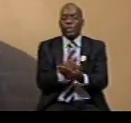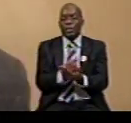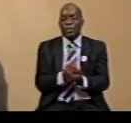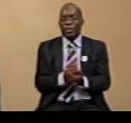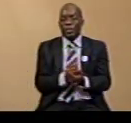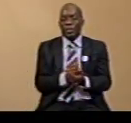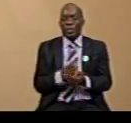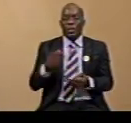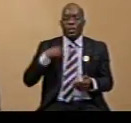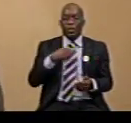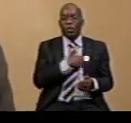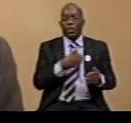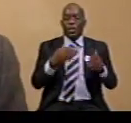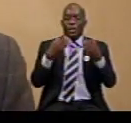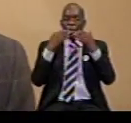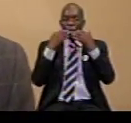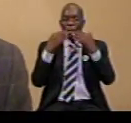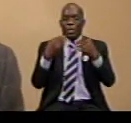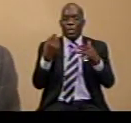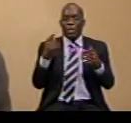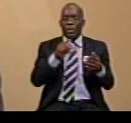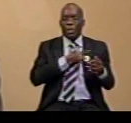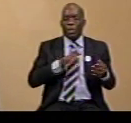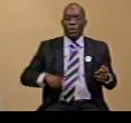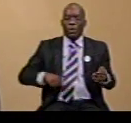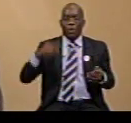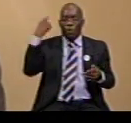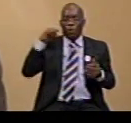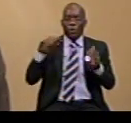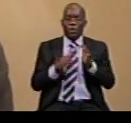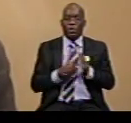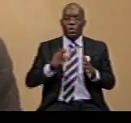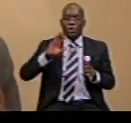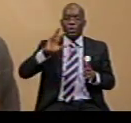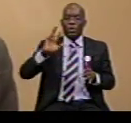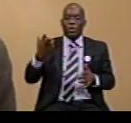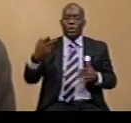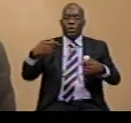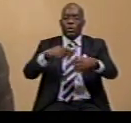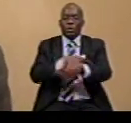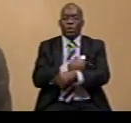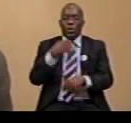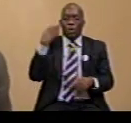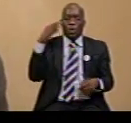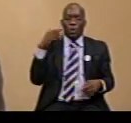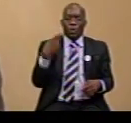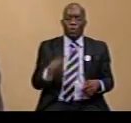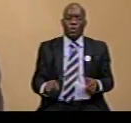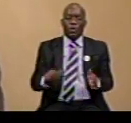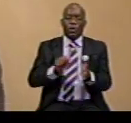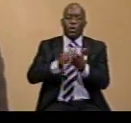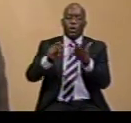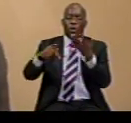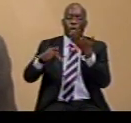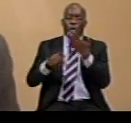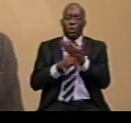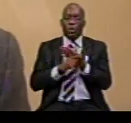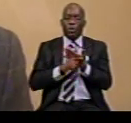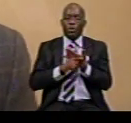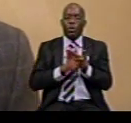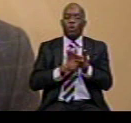We thank the Lord for this third day of the August edition of